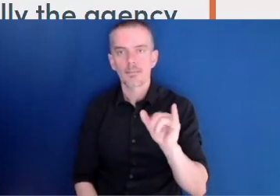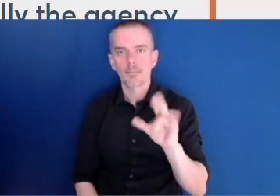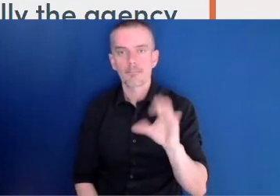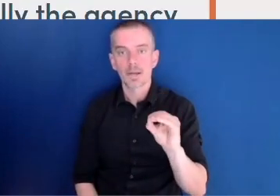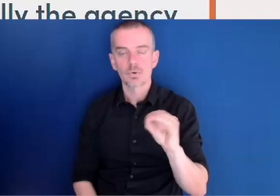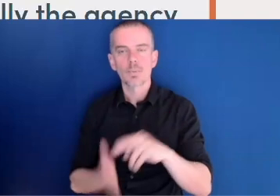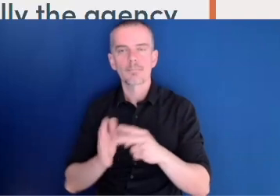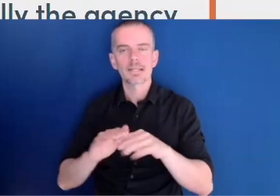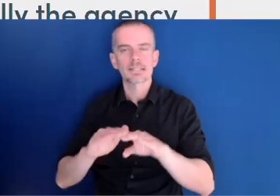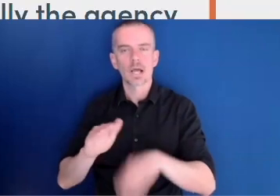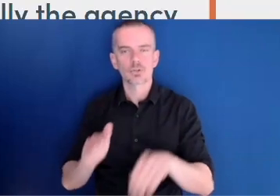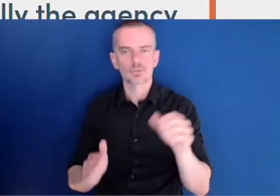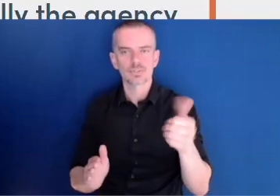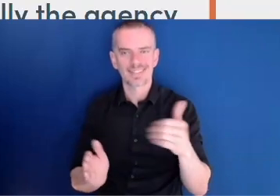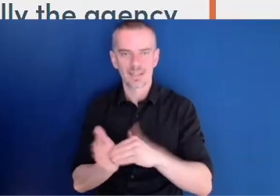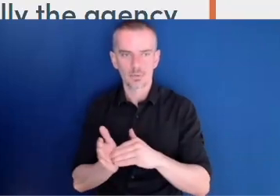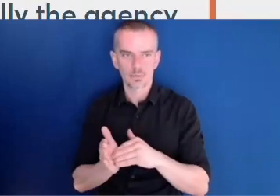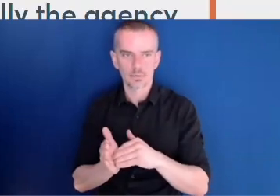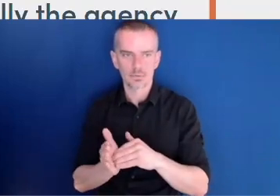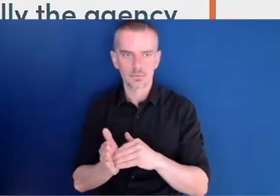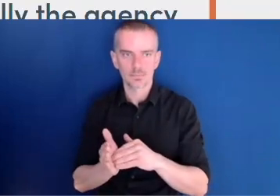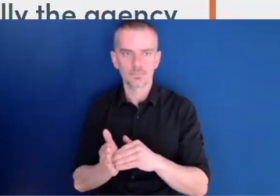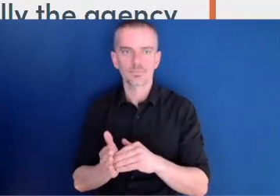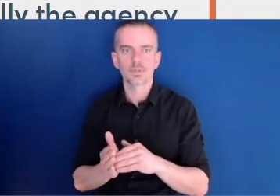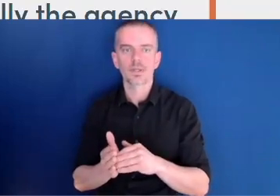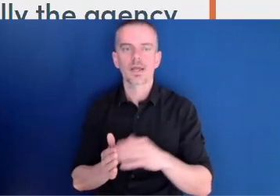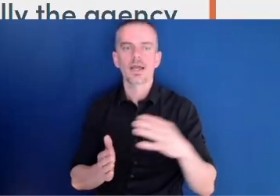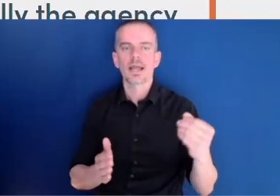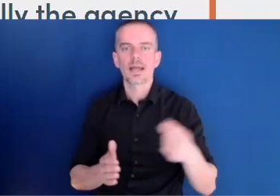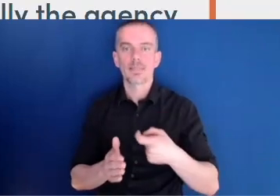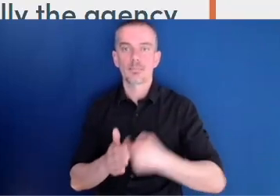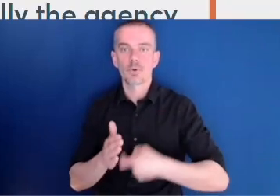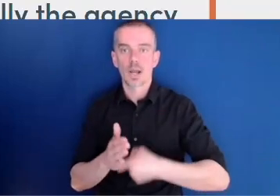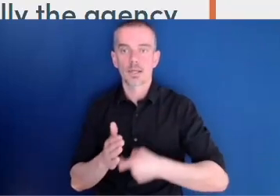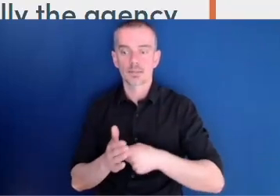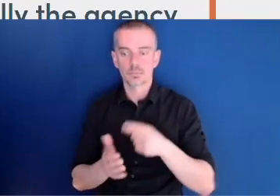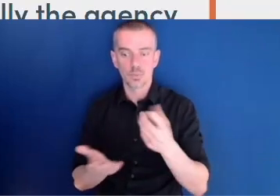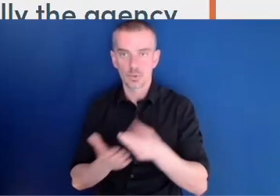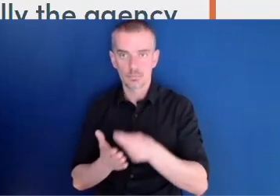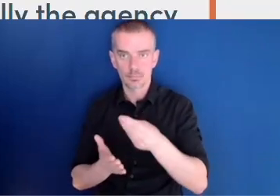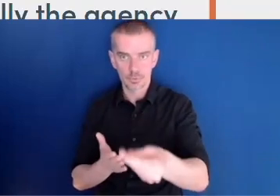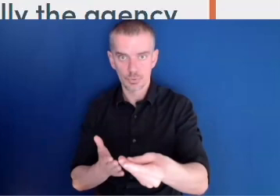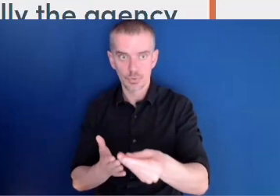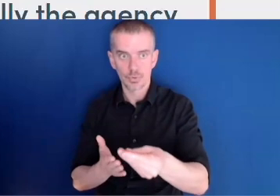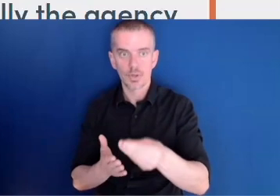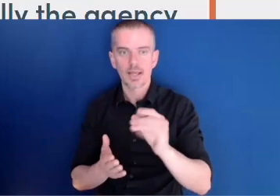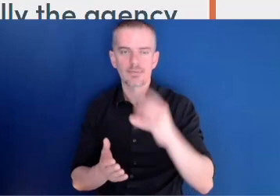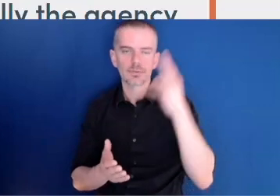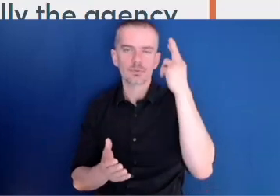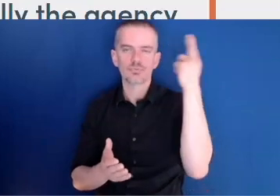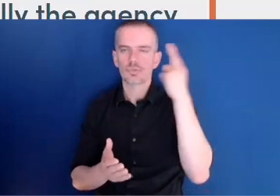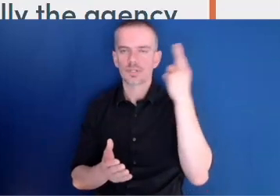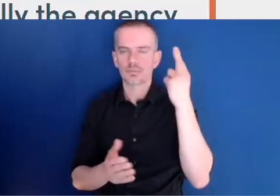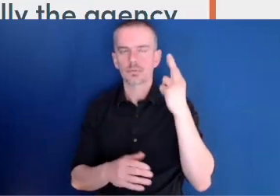10,000, and the price of the goods or services that you're procuring have to be reasonable based